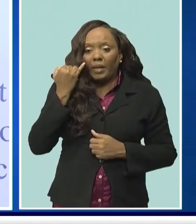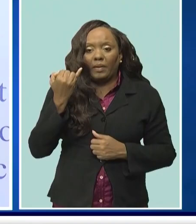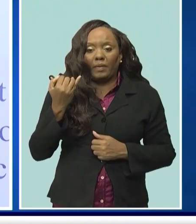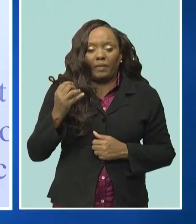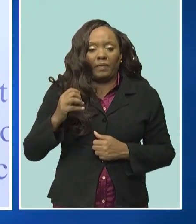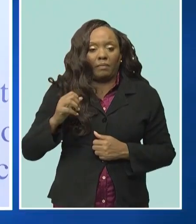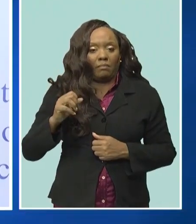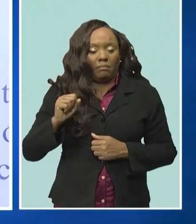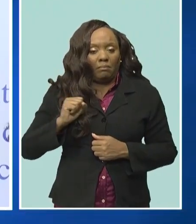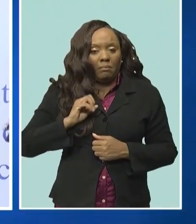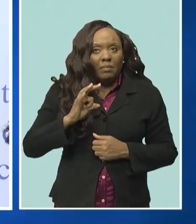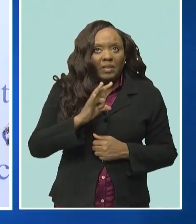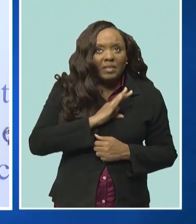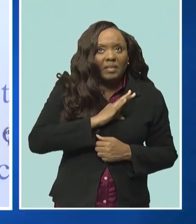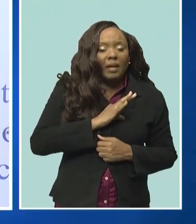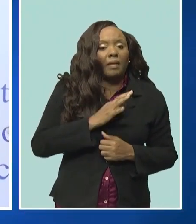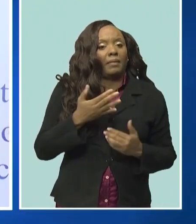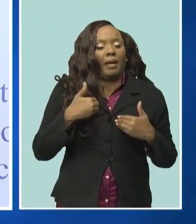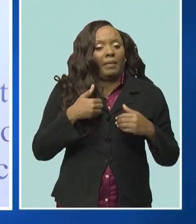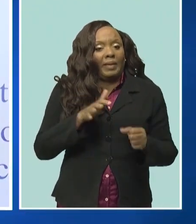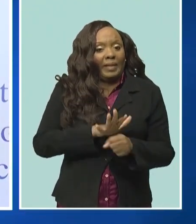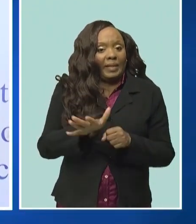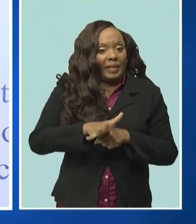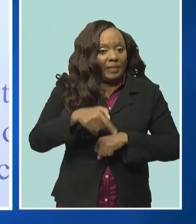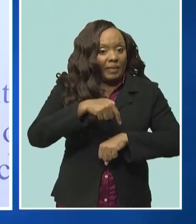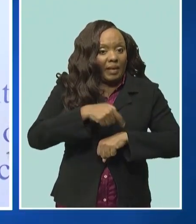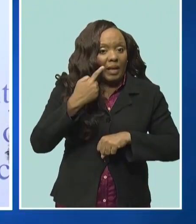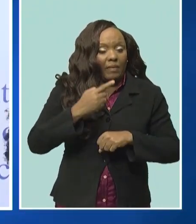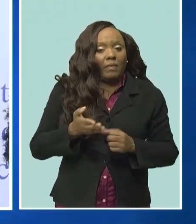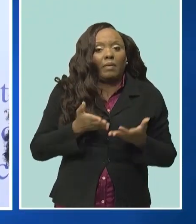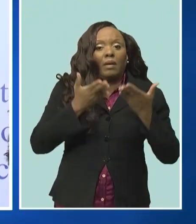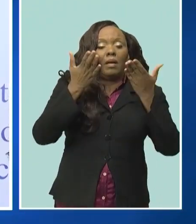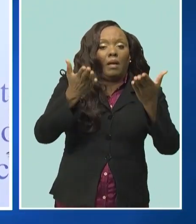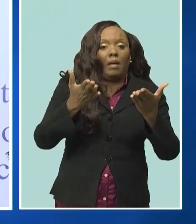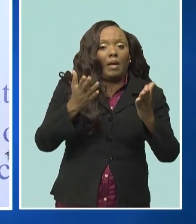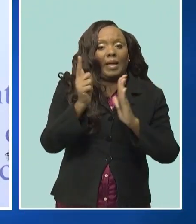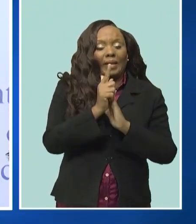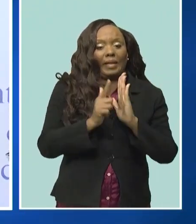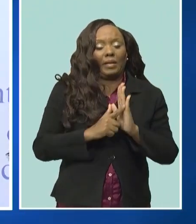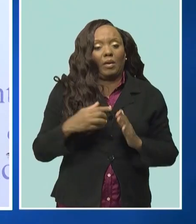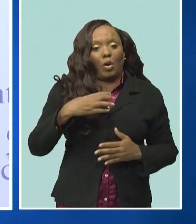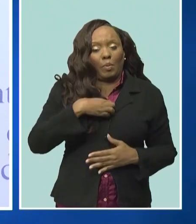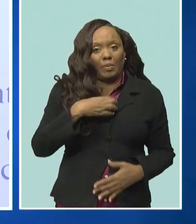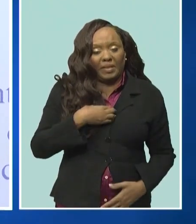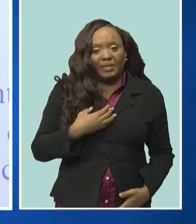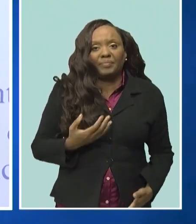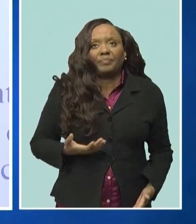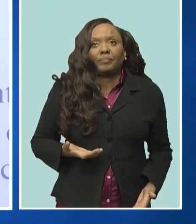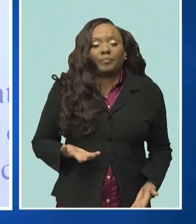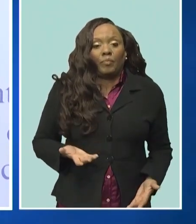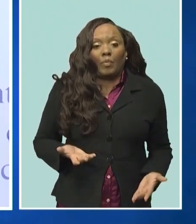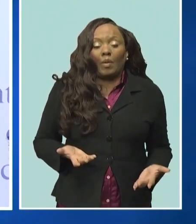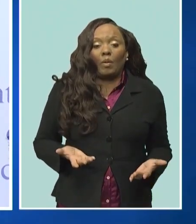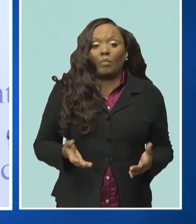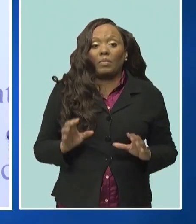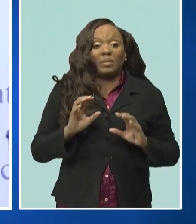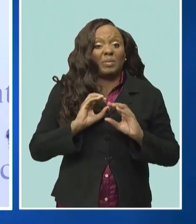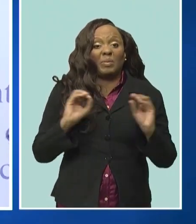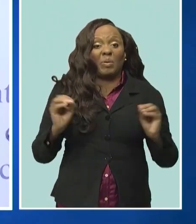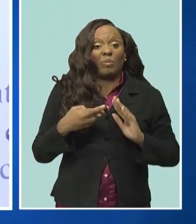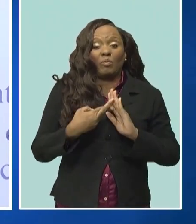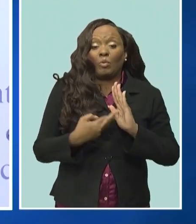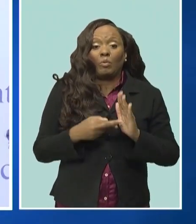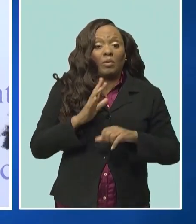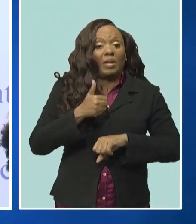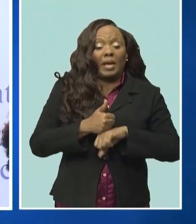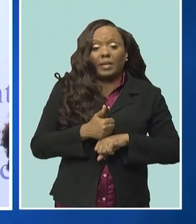made or has failed to make a complaint. And the fact is that there is no register available to the public for me to determine whether a complaint has been made. So